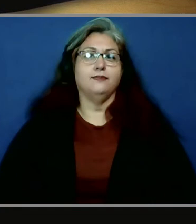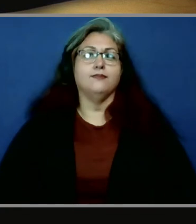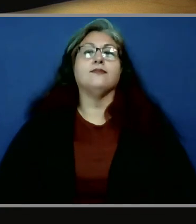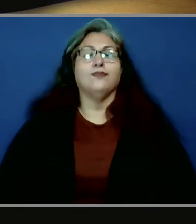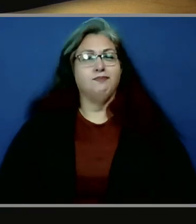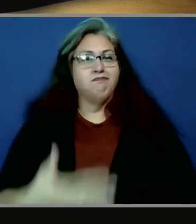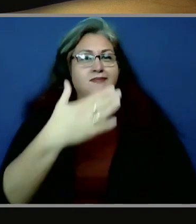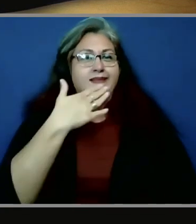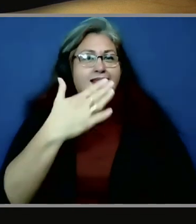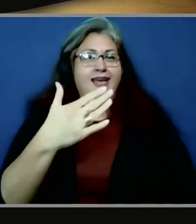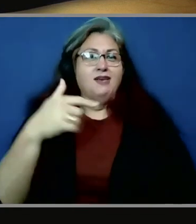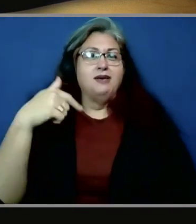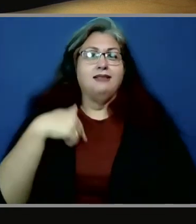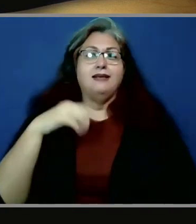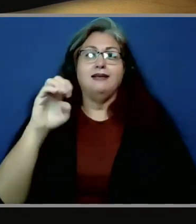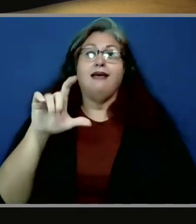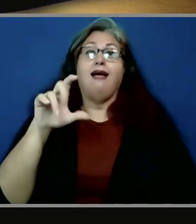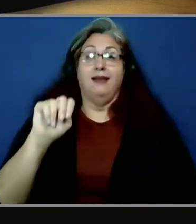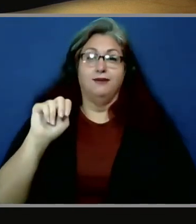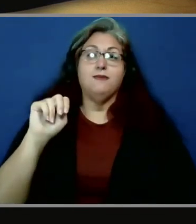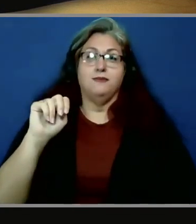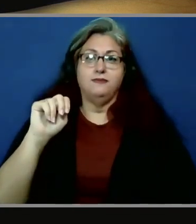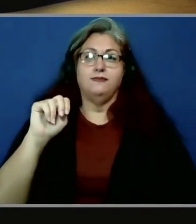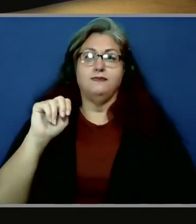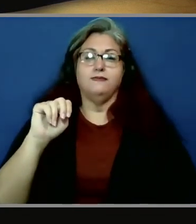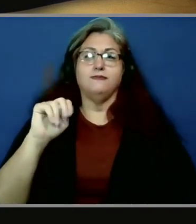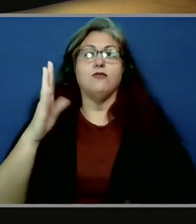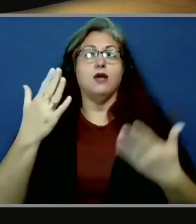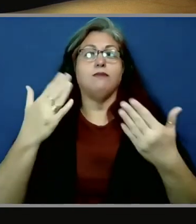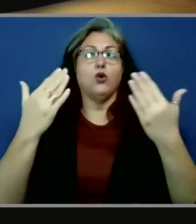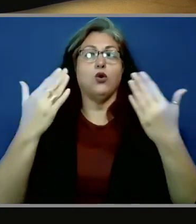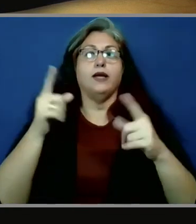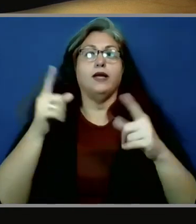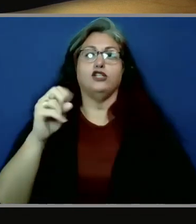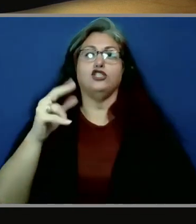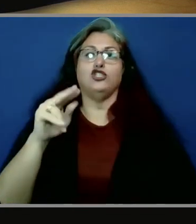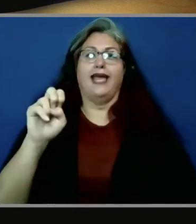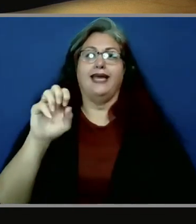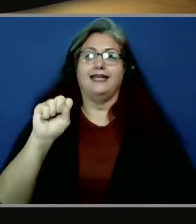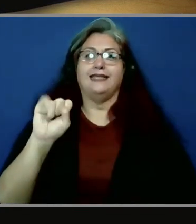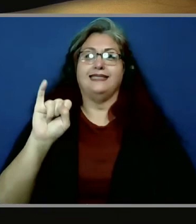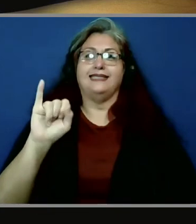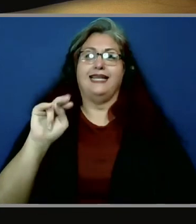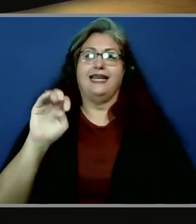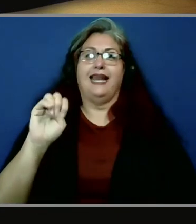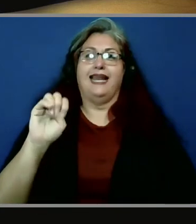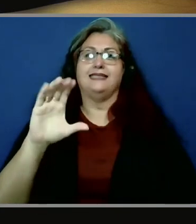Thank you. This is Ellen. Let's go now to Shane Sinensi.